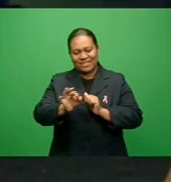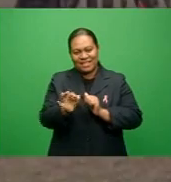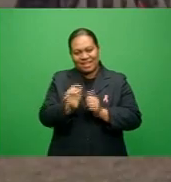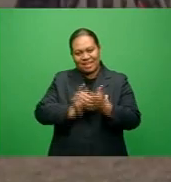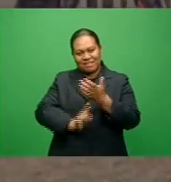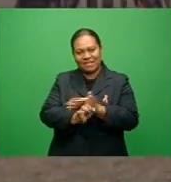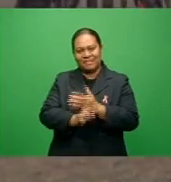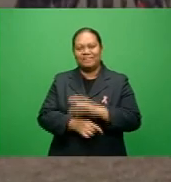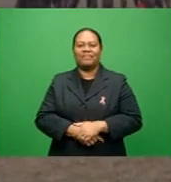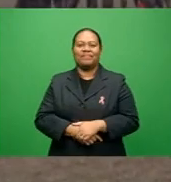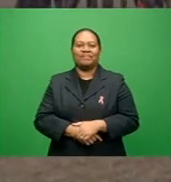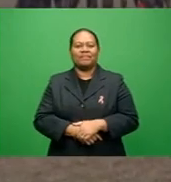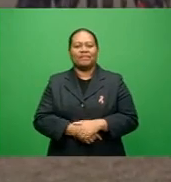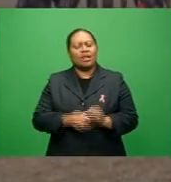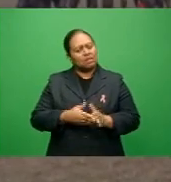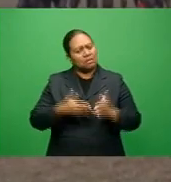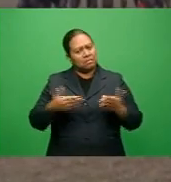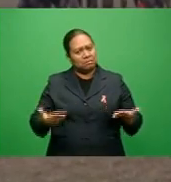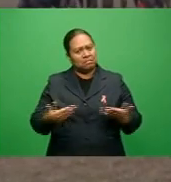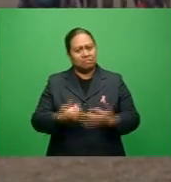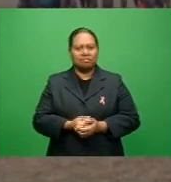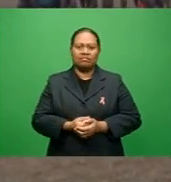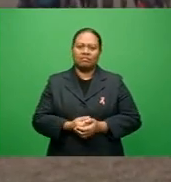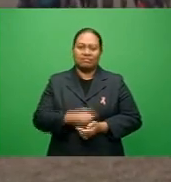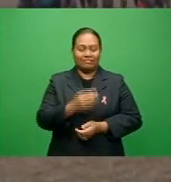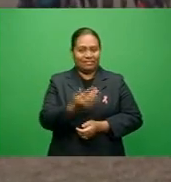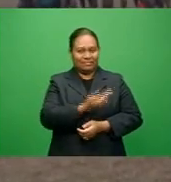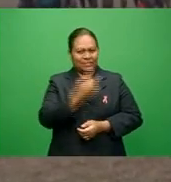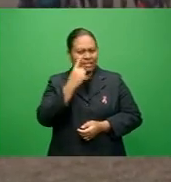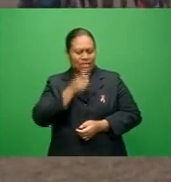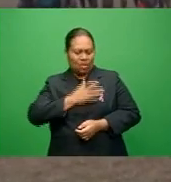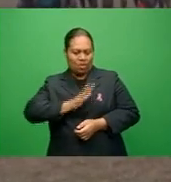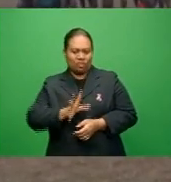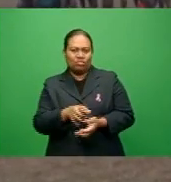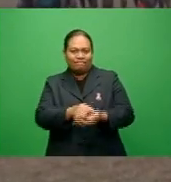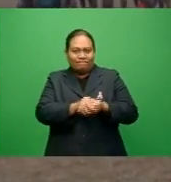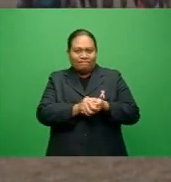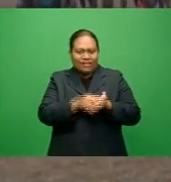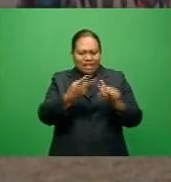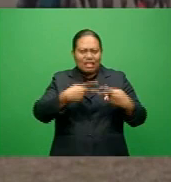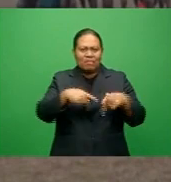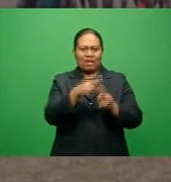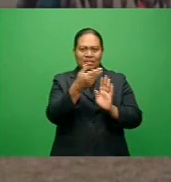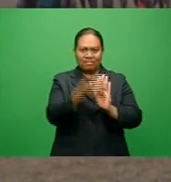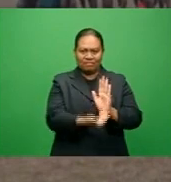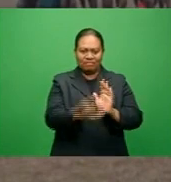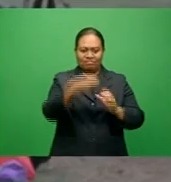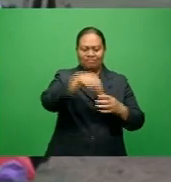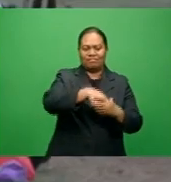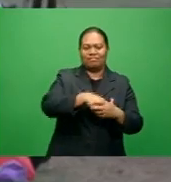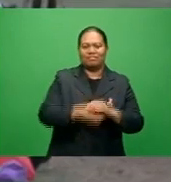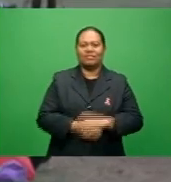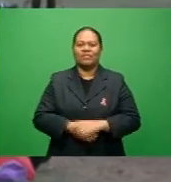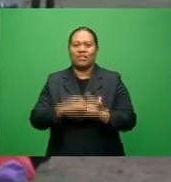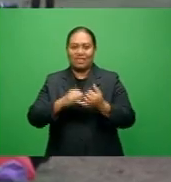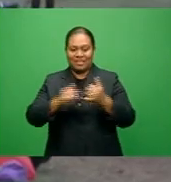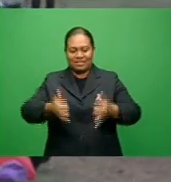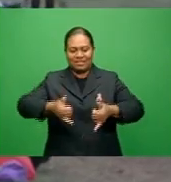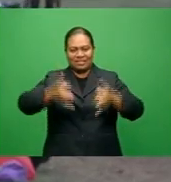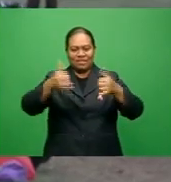left. Currently now, we are looking at securing our spot at our standing at the Skipper